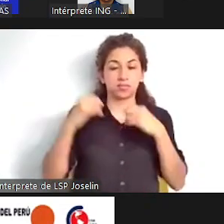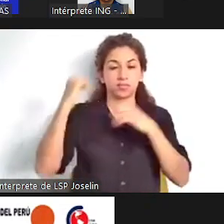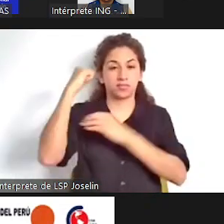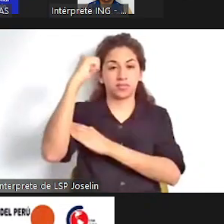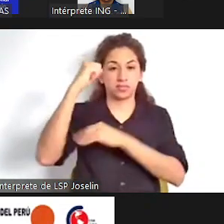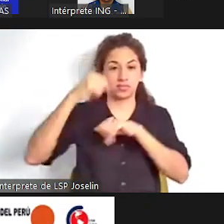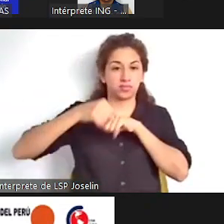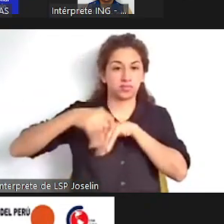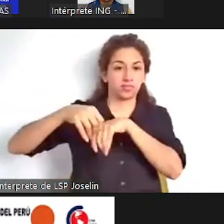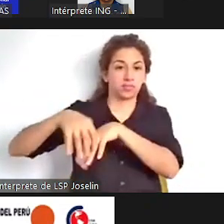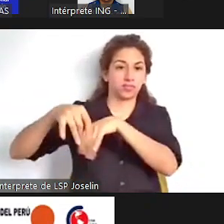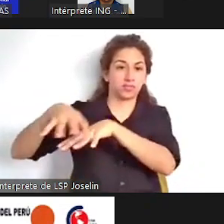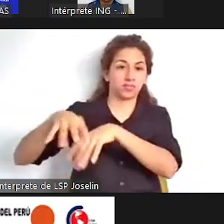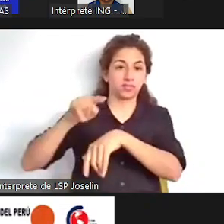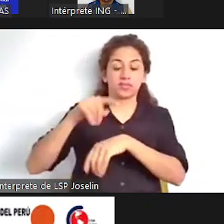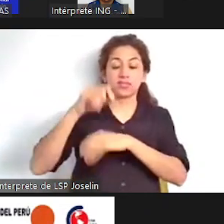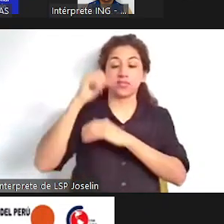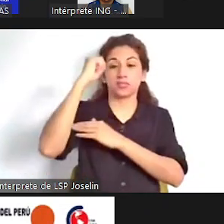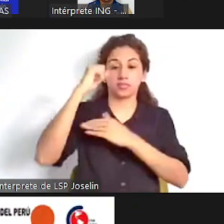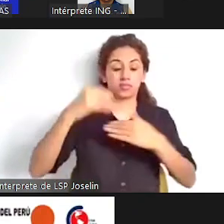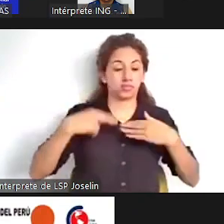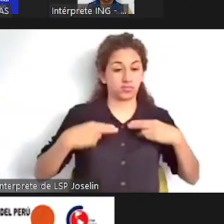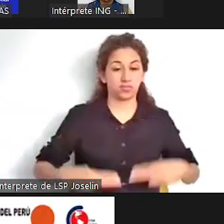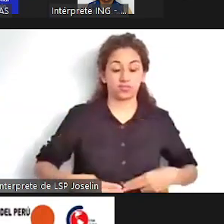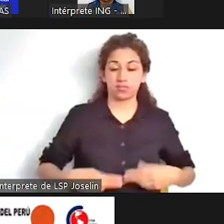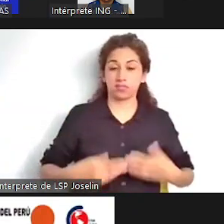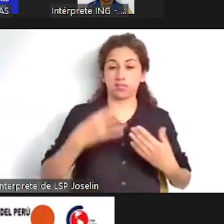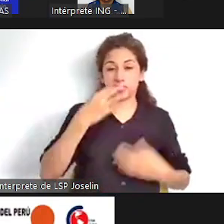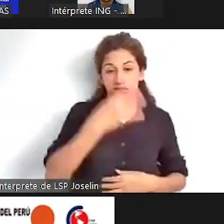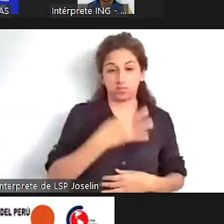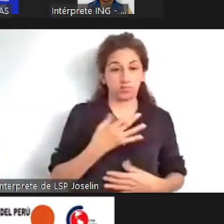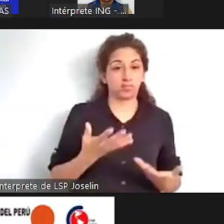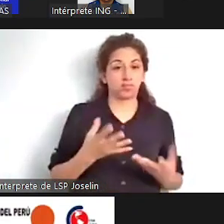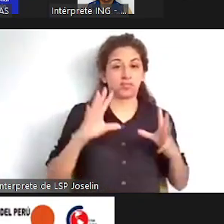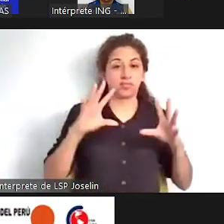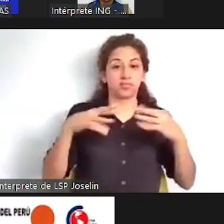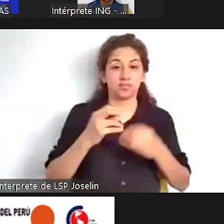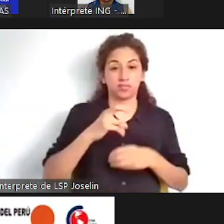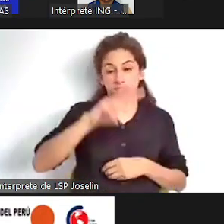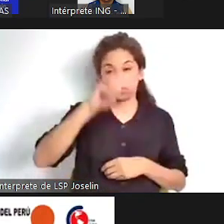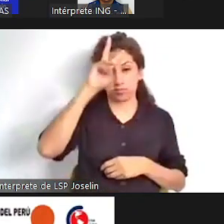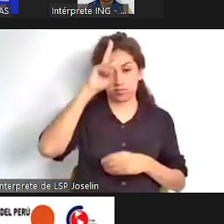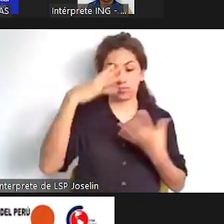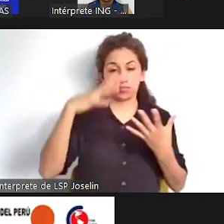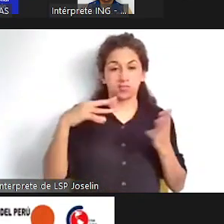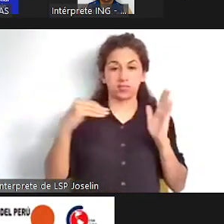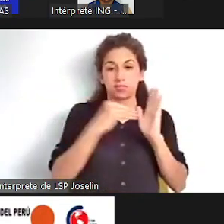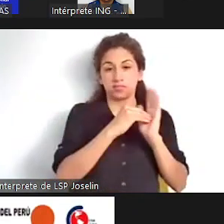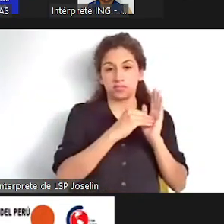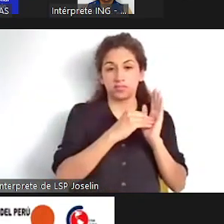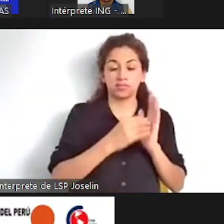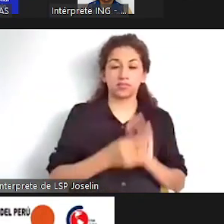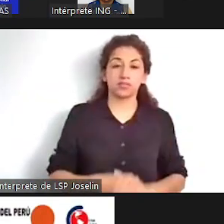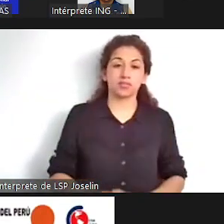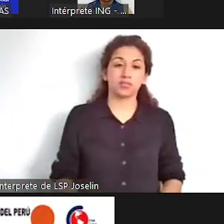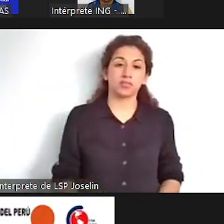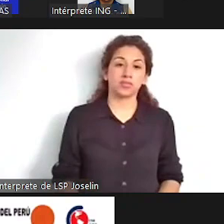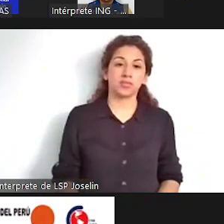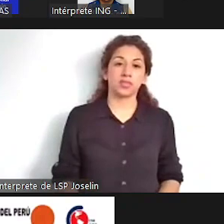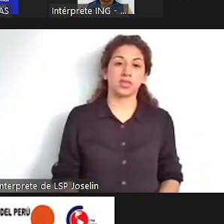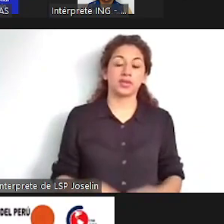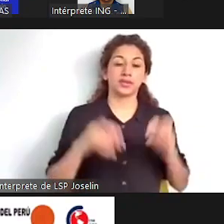and to regulate their rights to strike these are human rights that we are talking about because peru has